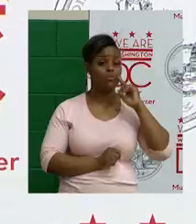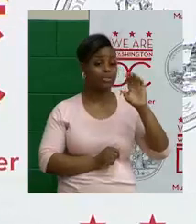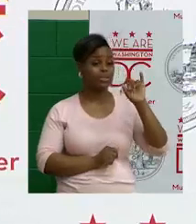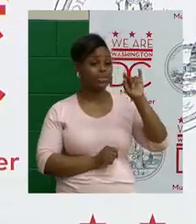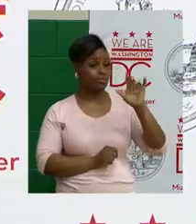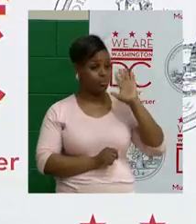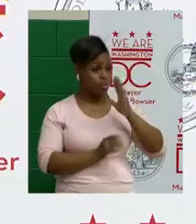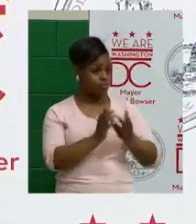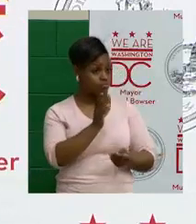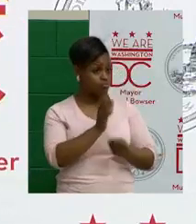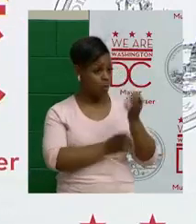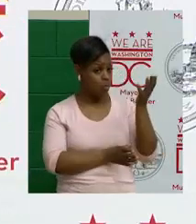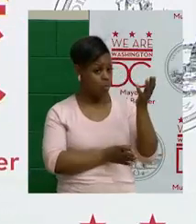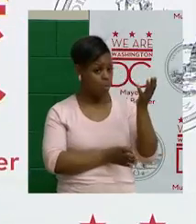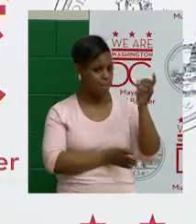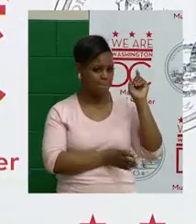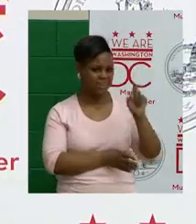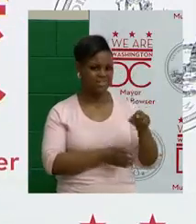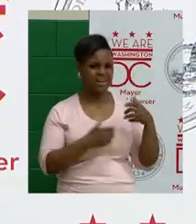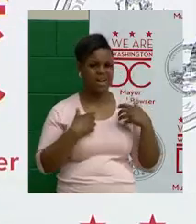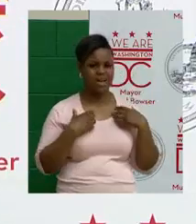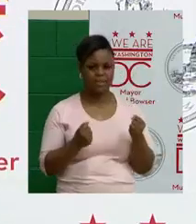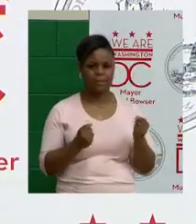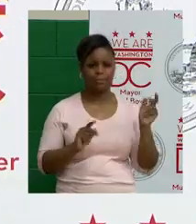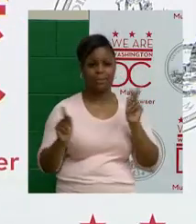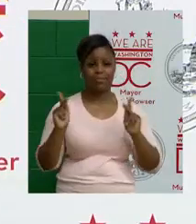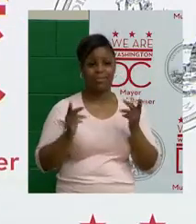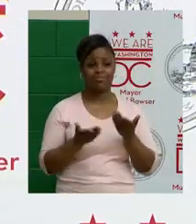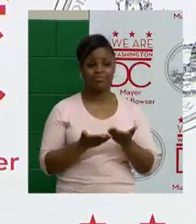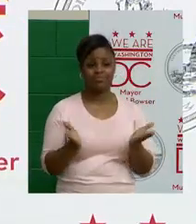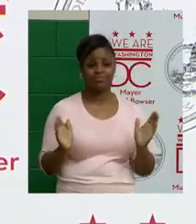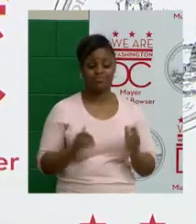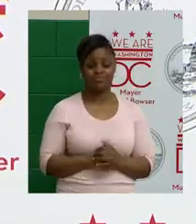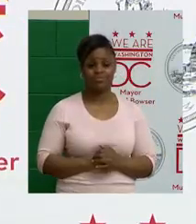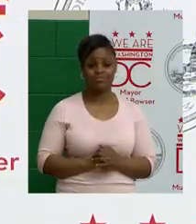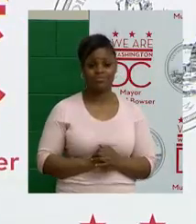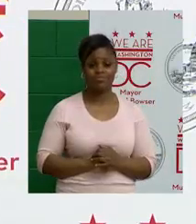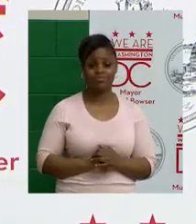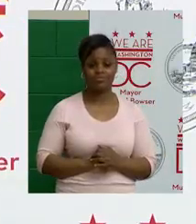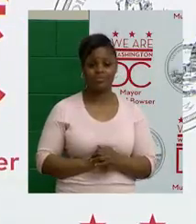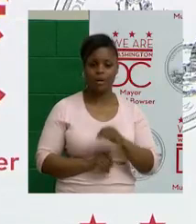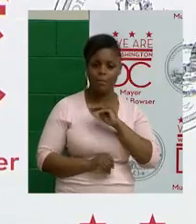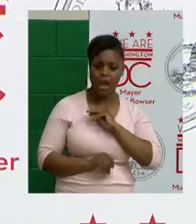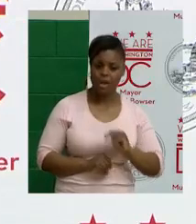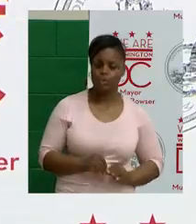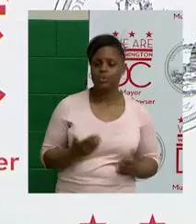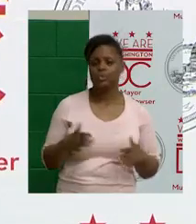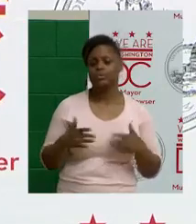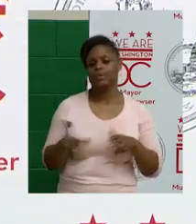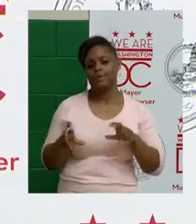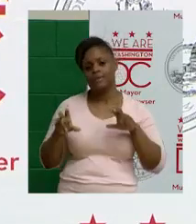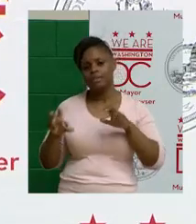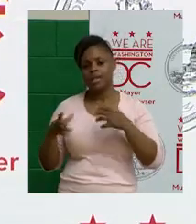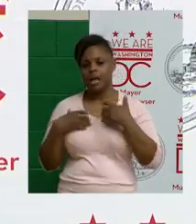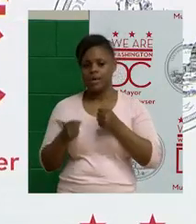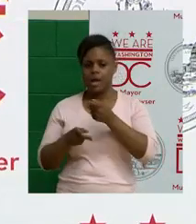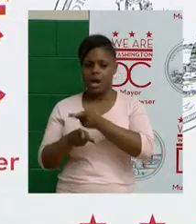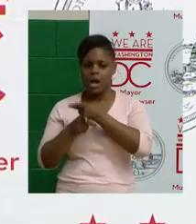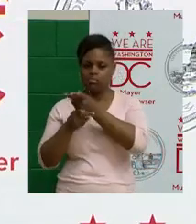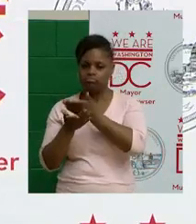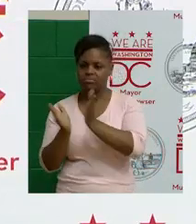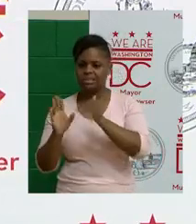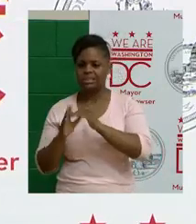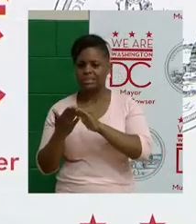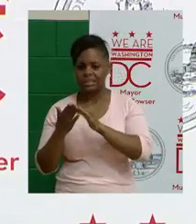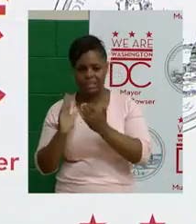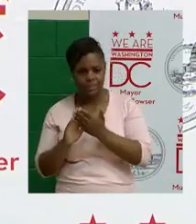healthy. And as a result, we have made, and the mayor has made, significant investments in health care across the city. If you